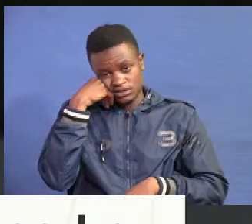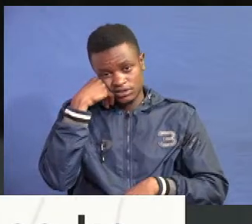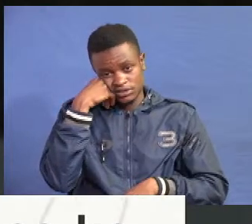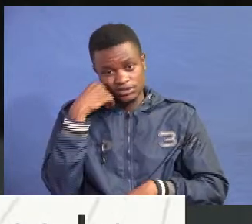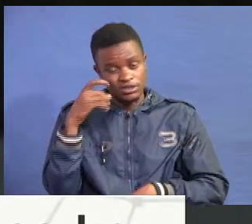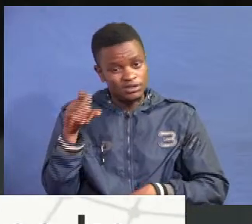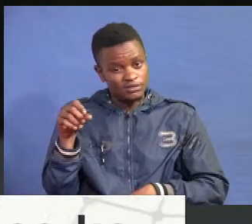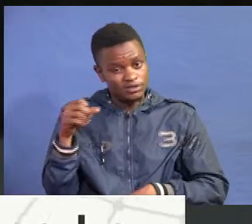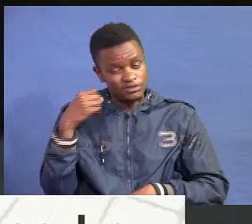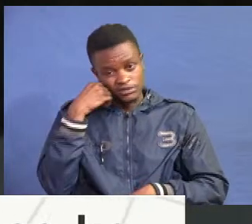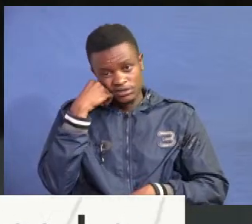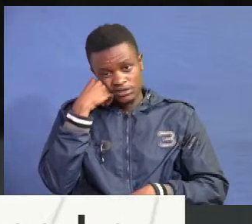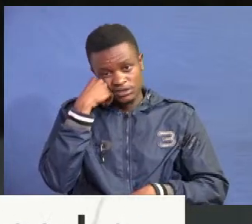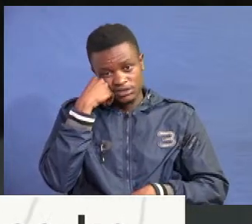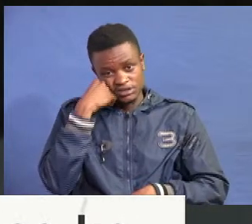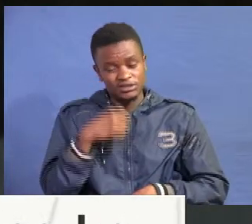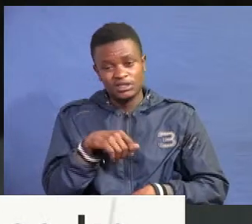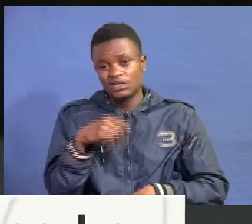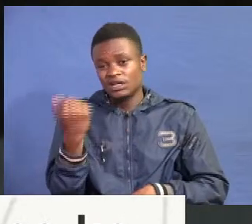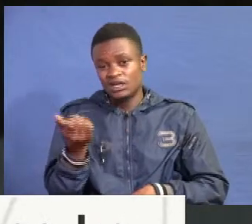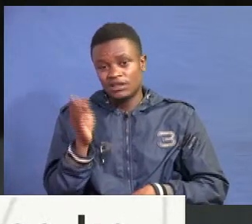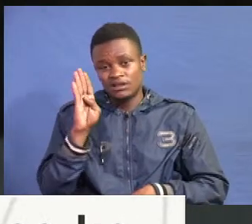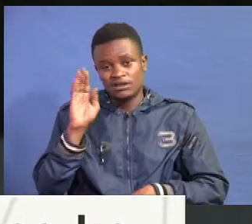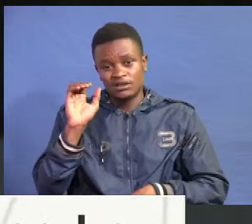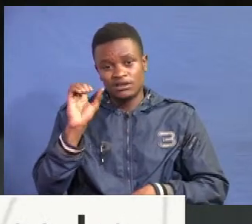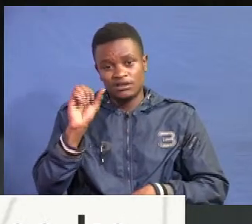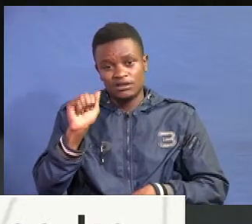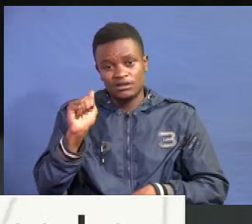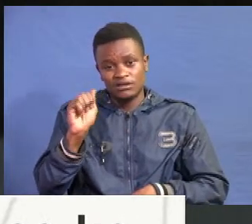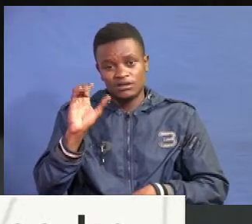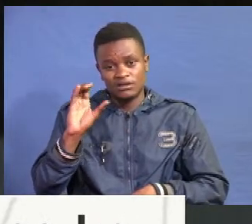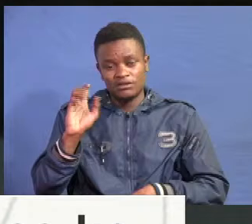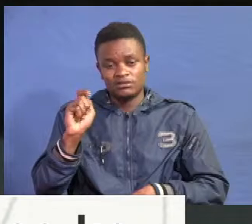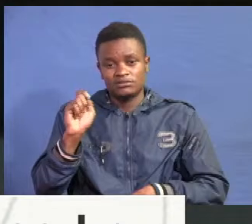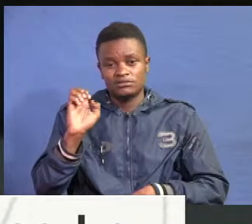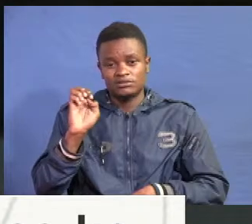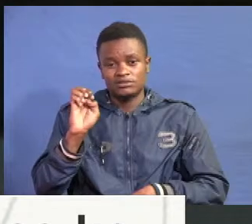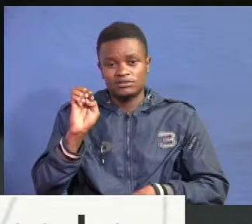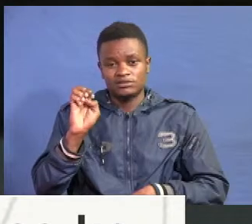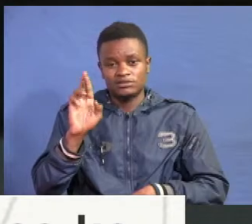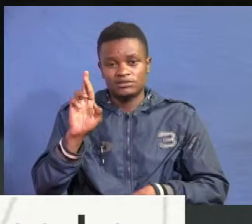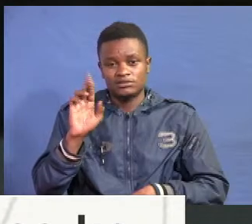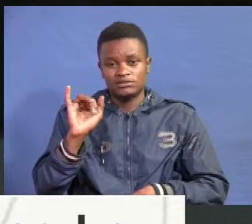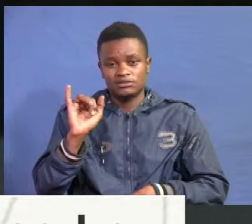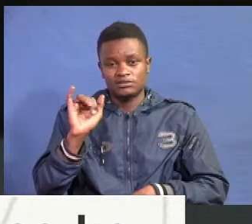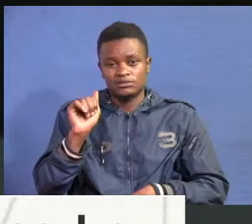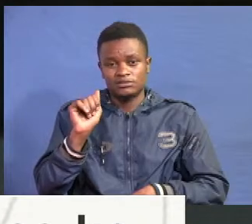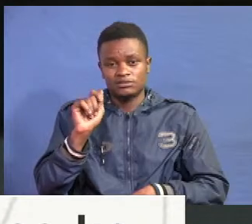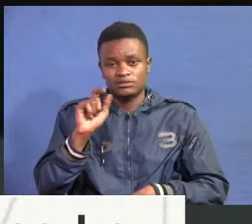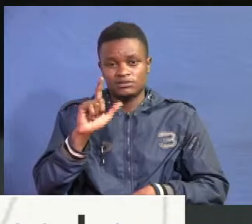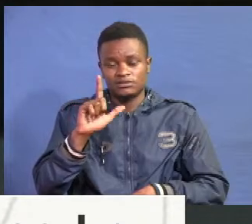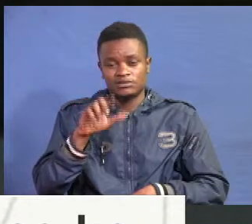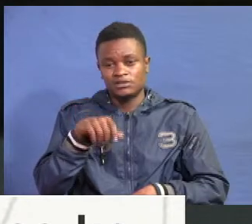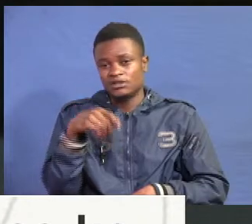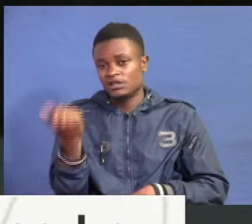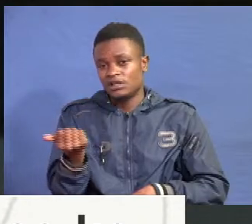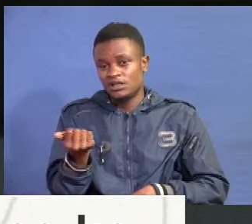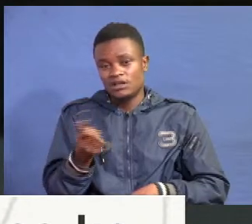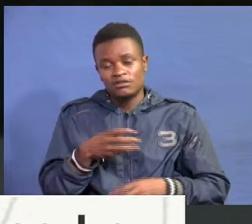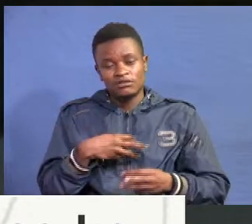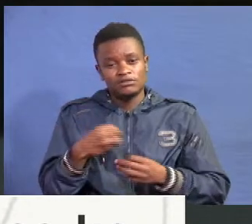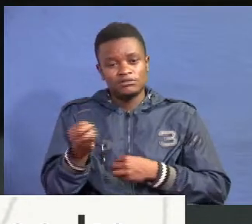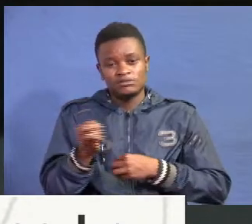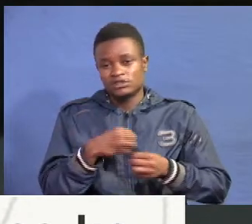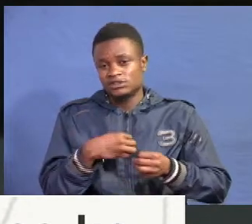diseases. There are those that will result from management, especially issues to do with nutrition, and those